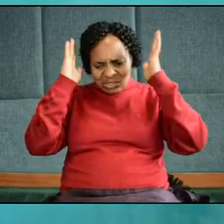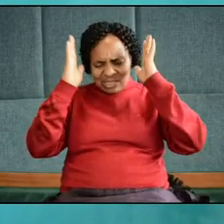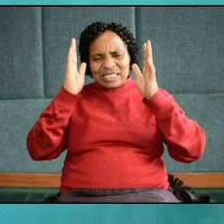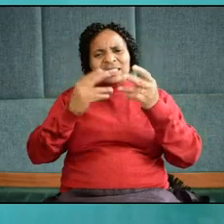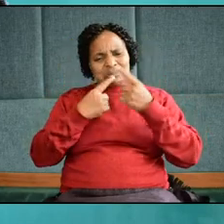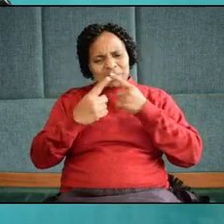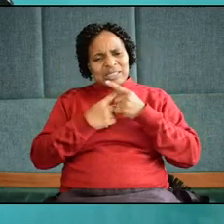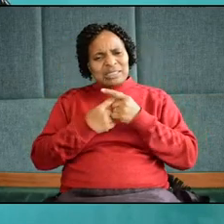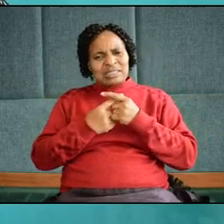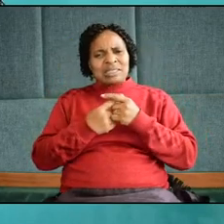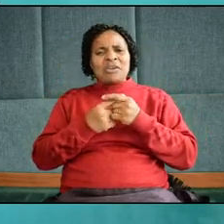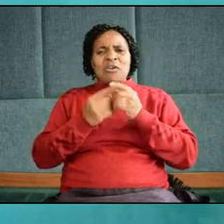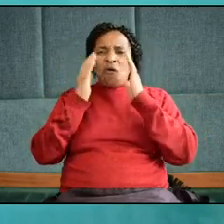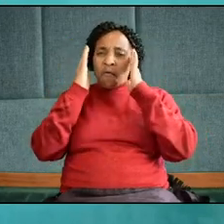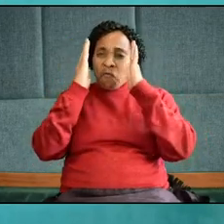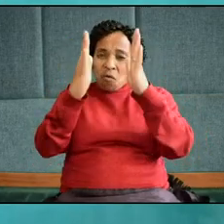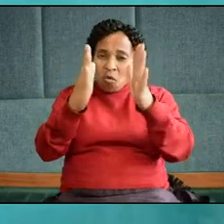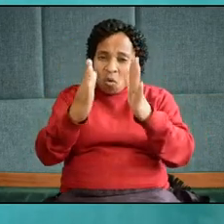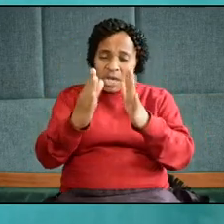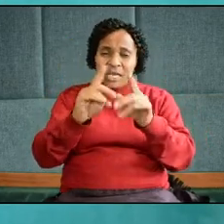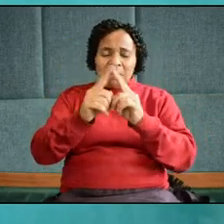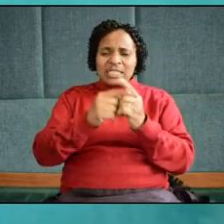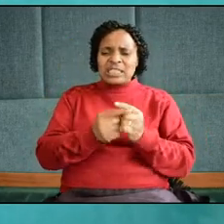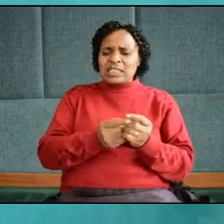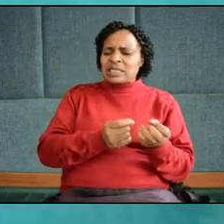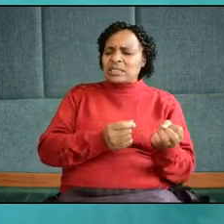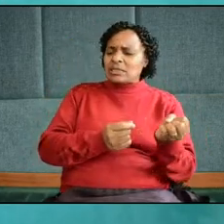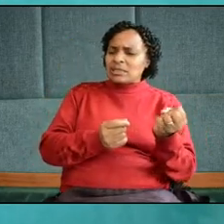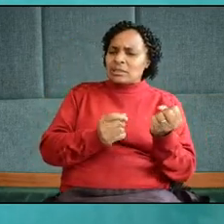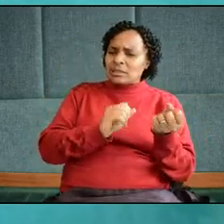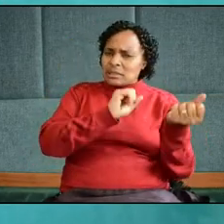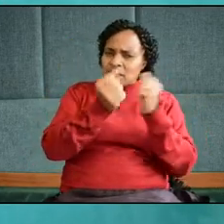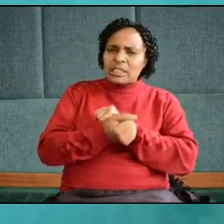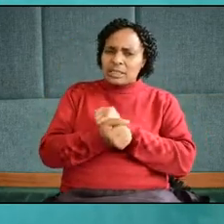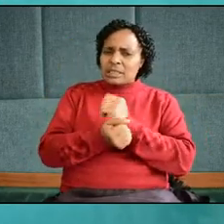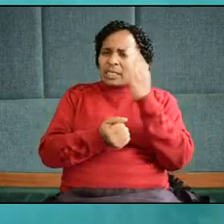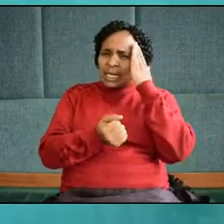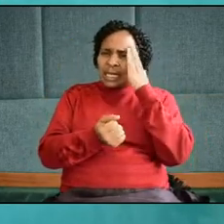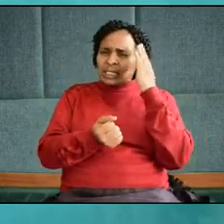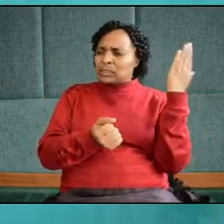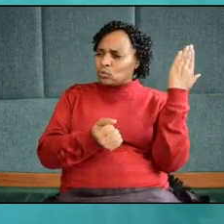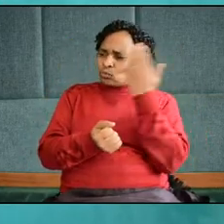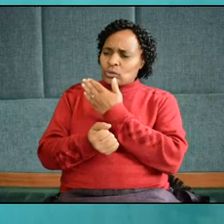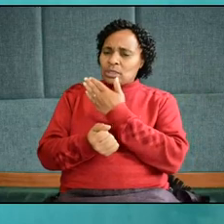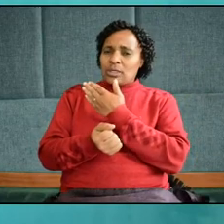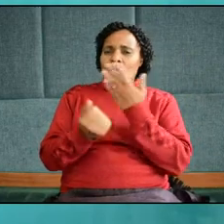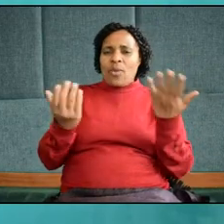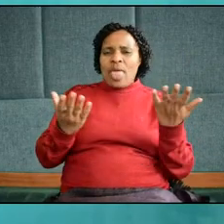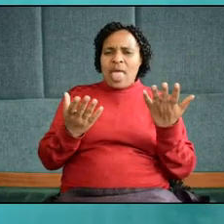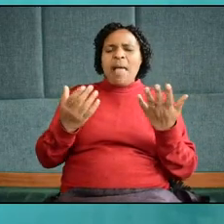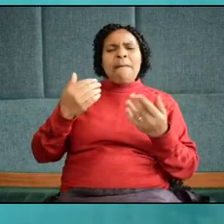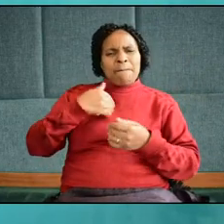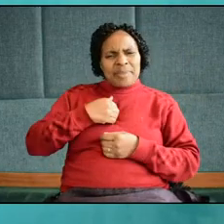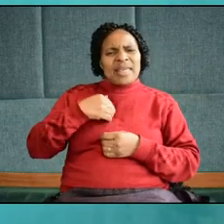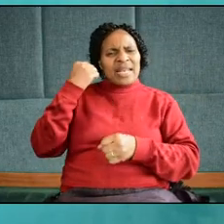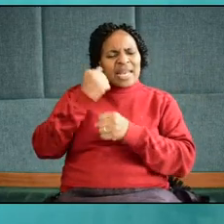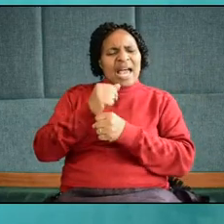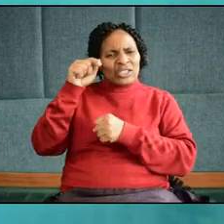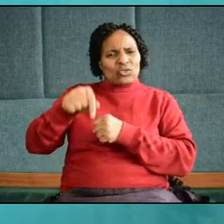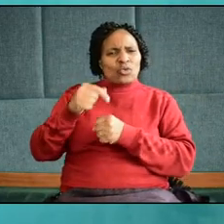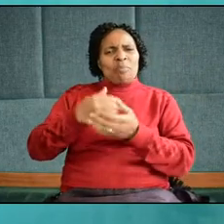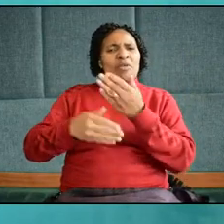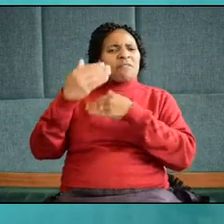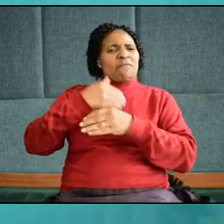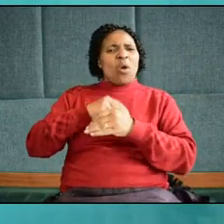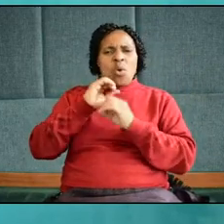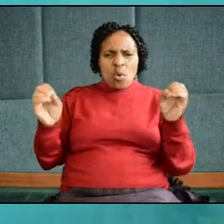is not facing forward. The donkey has turned the head and looked at him straight in the eye. Looking at him straight, as in like, have I ever done this to you